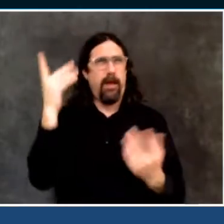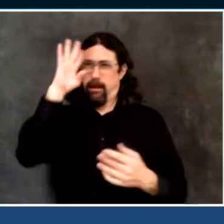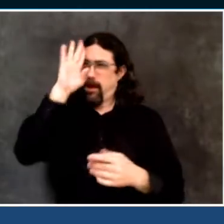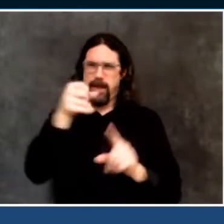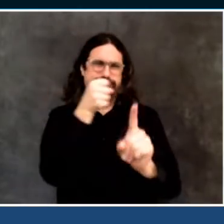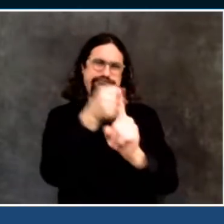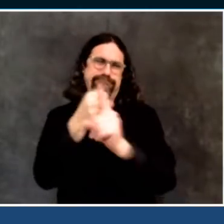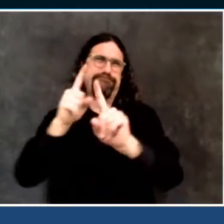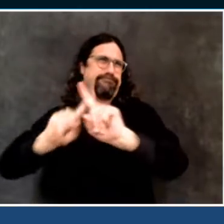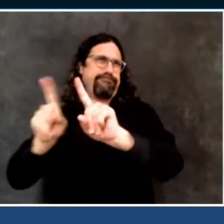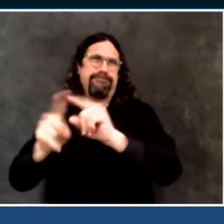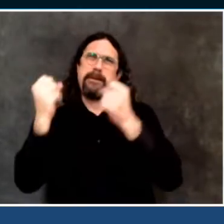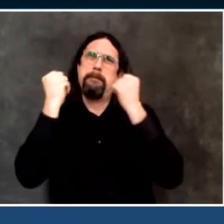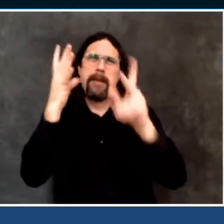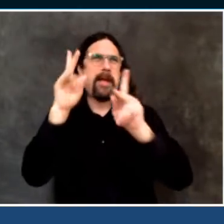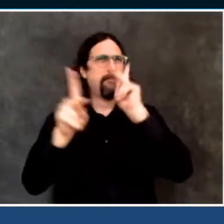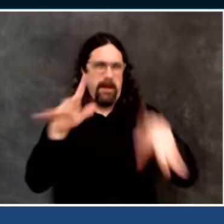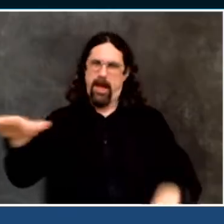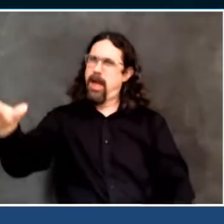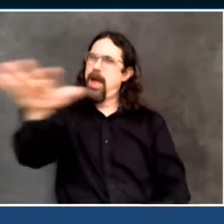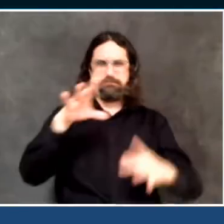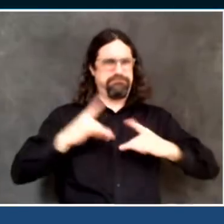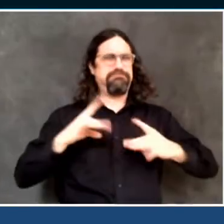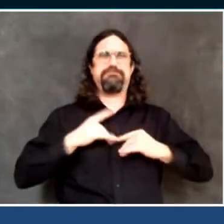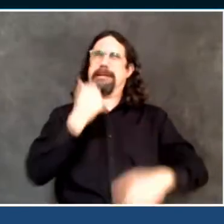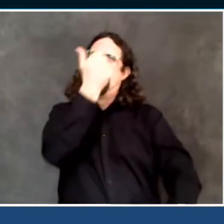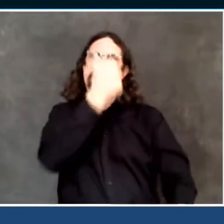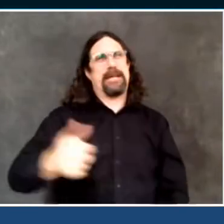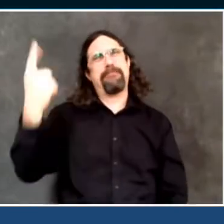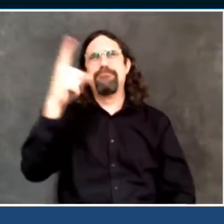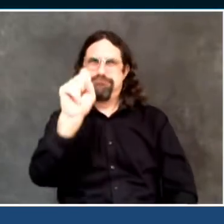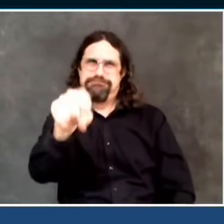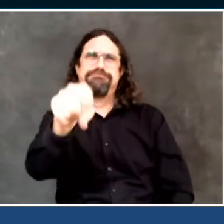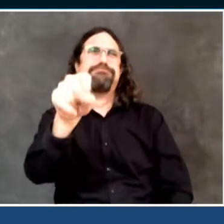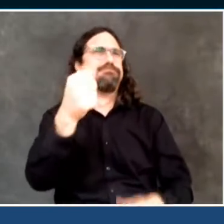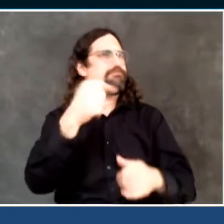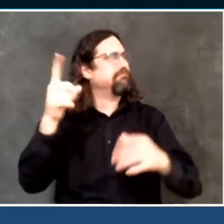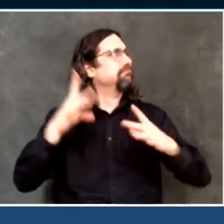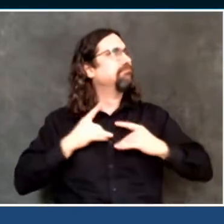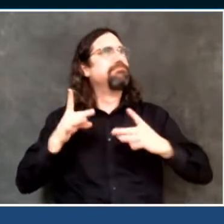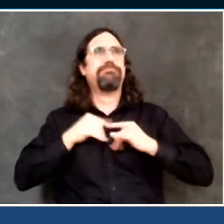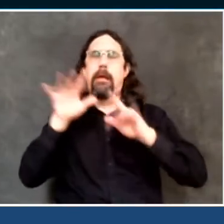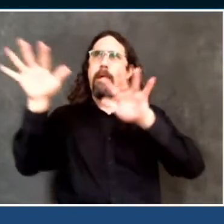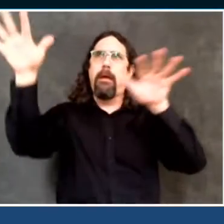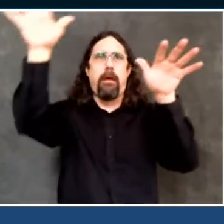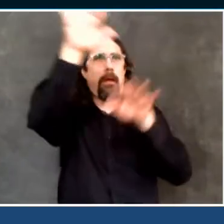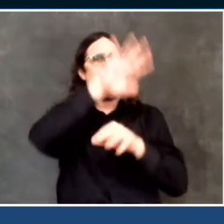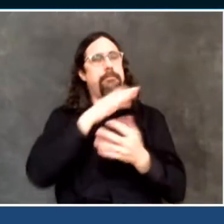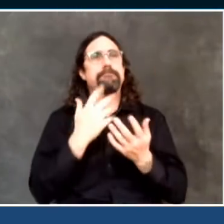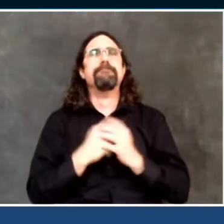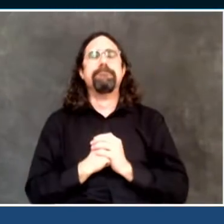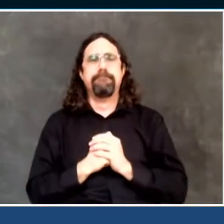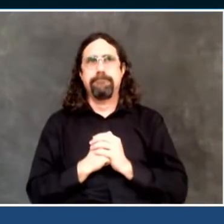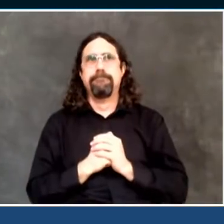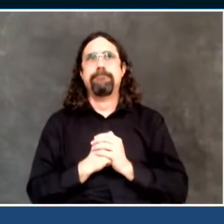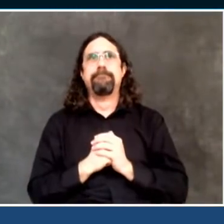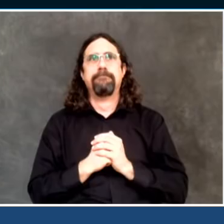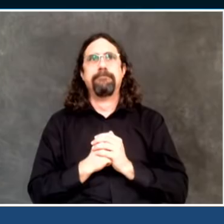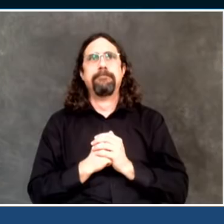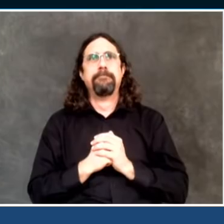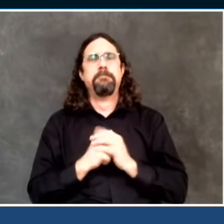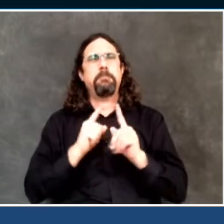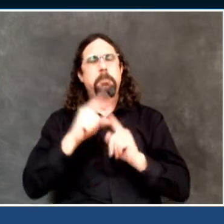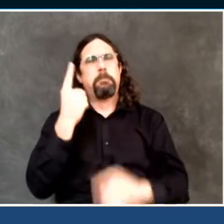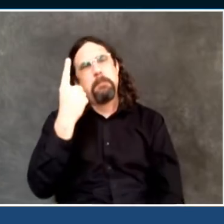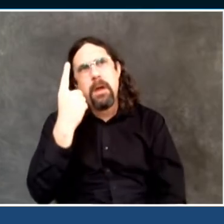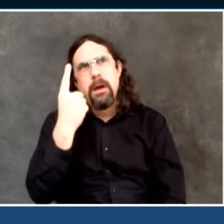at here? The answer is yes, there are. Here is a disease that has hurt people, hurt families in every corner of our